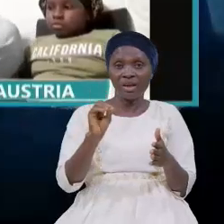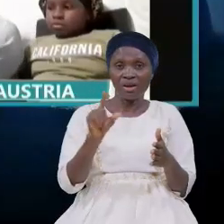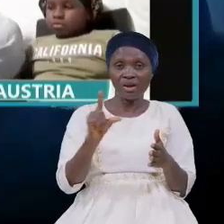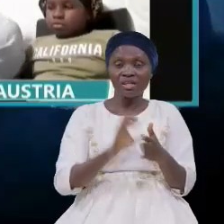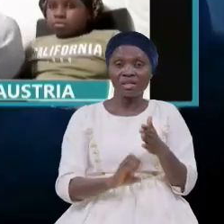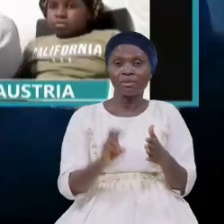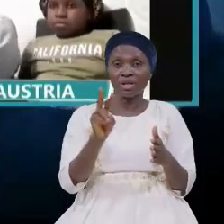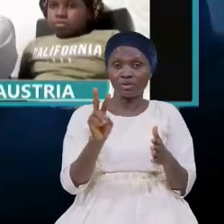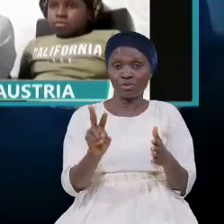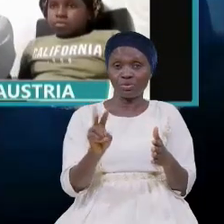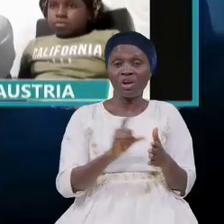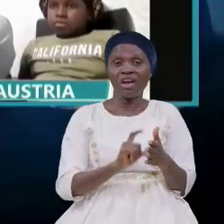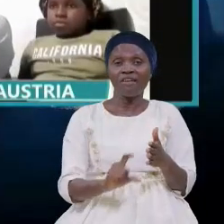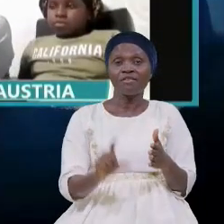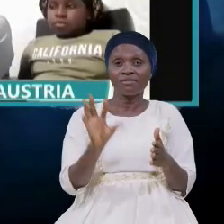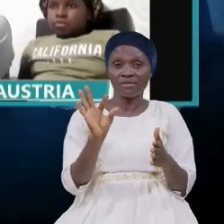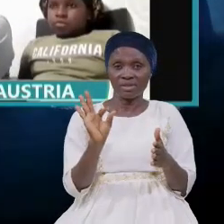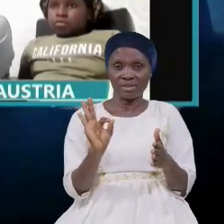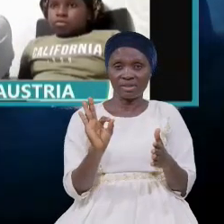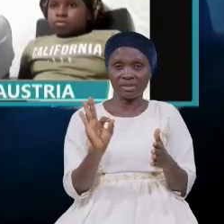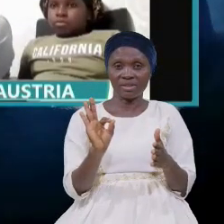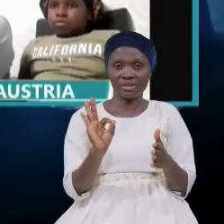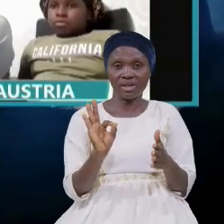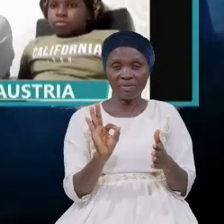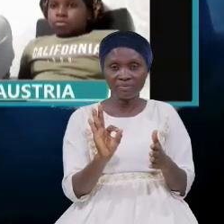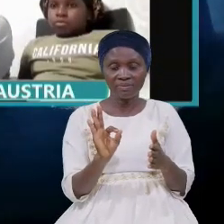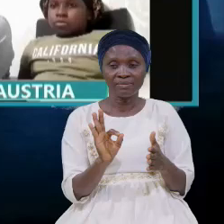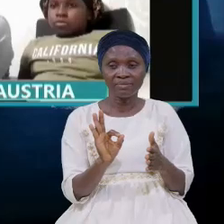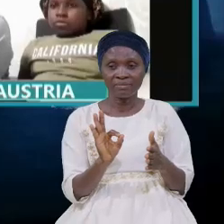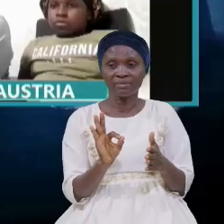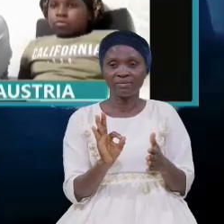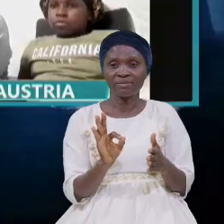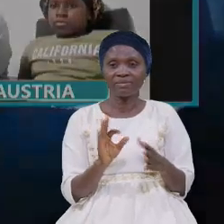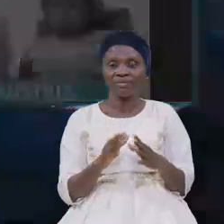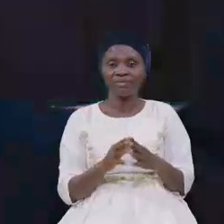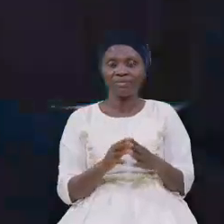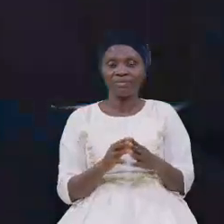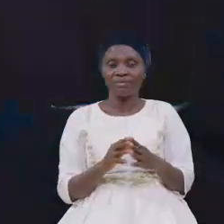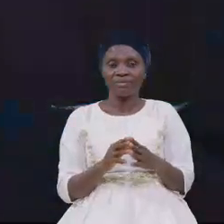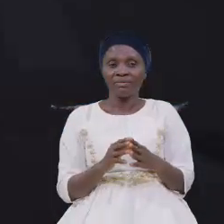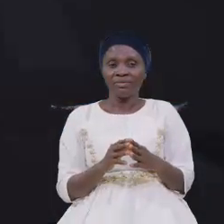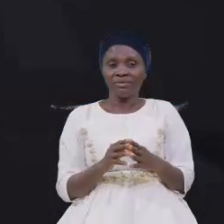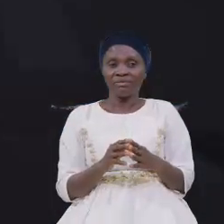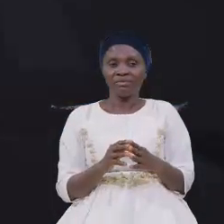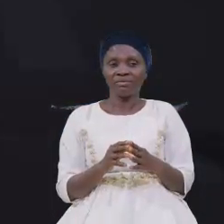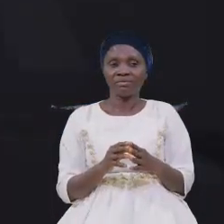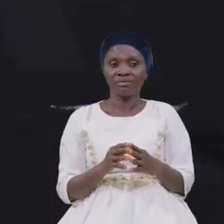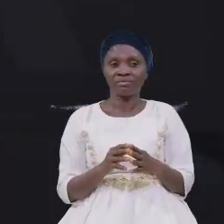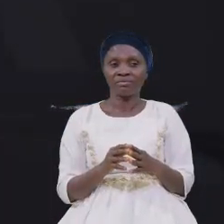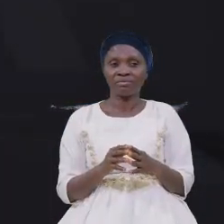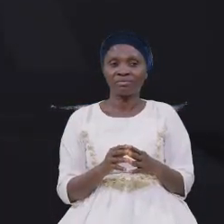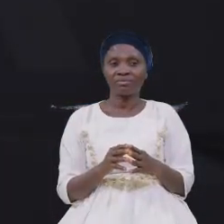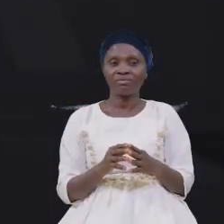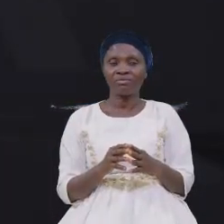chapter 2, verse 9. For in him dwelleth all the